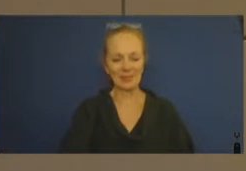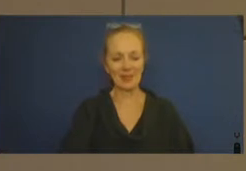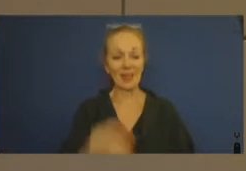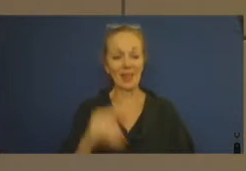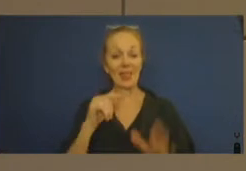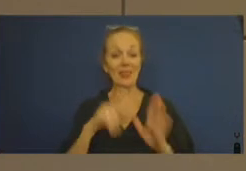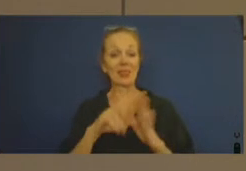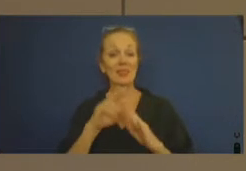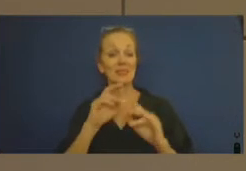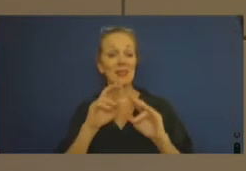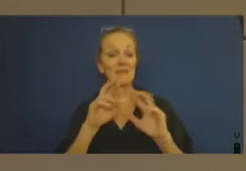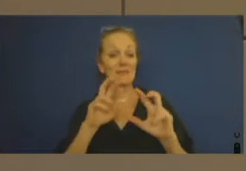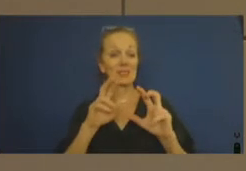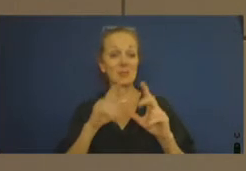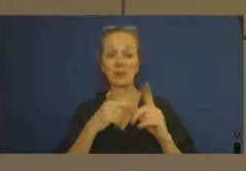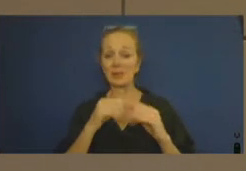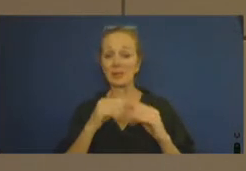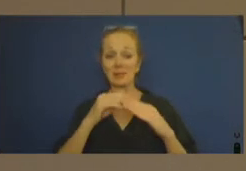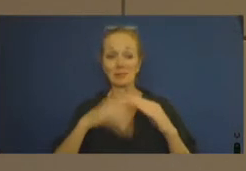underinvested community.